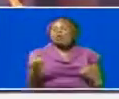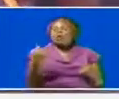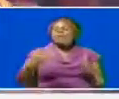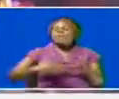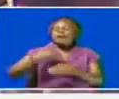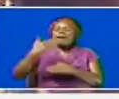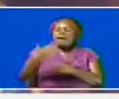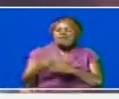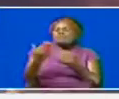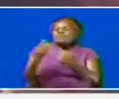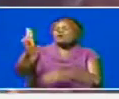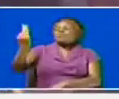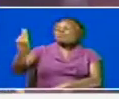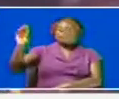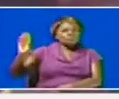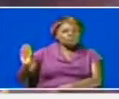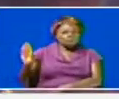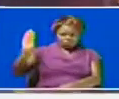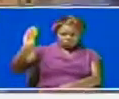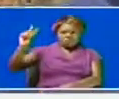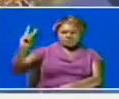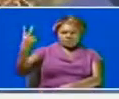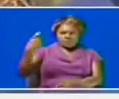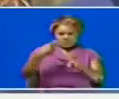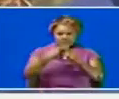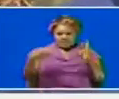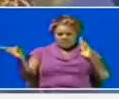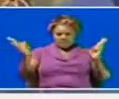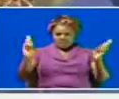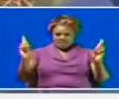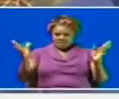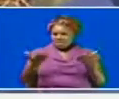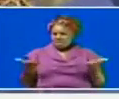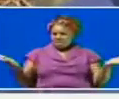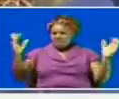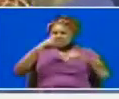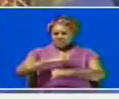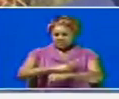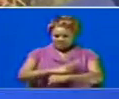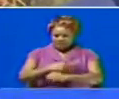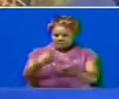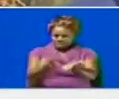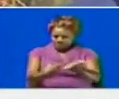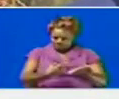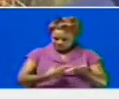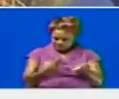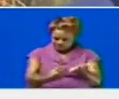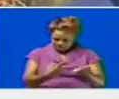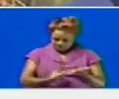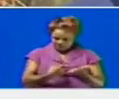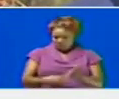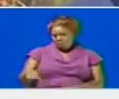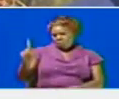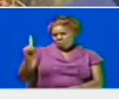happen after Kenyatta's swearing in for a second term. We are ready any day to engage in talks on only